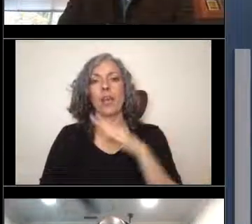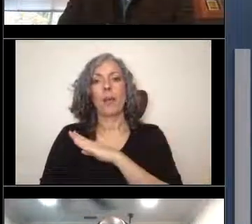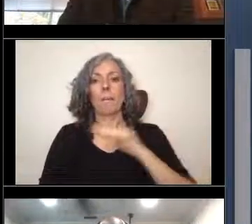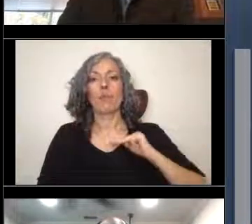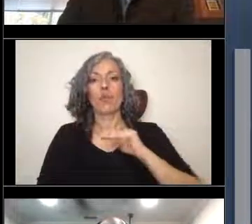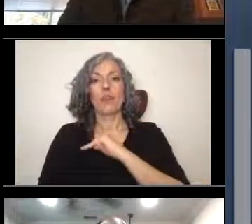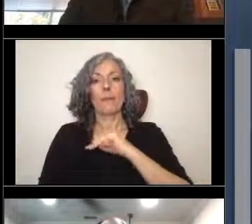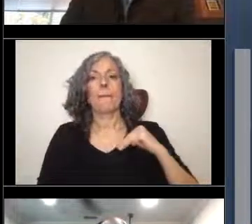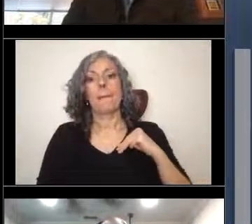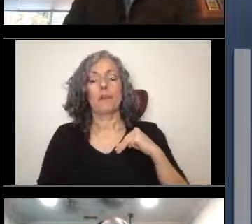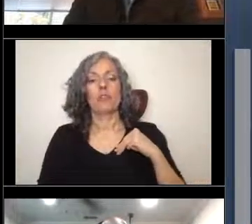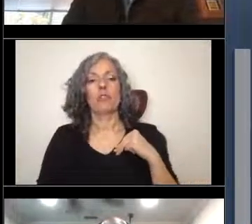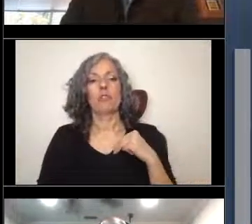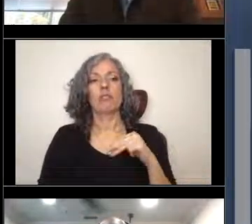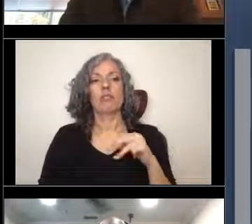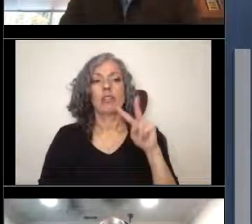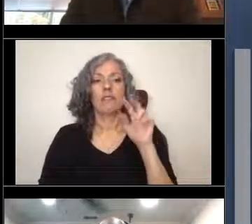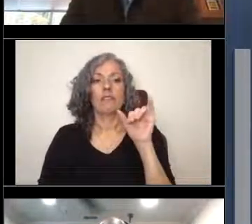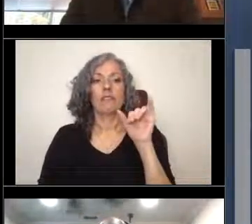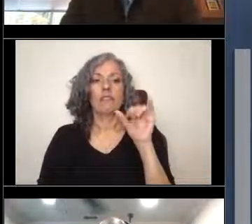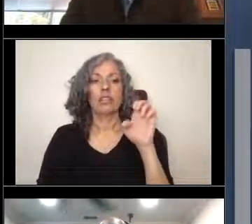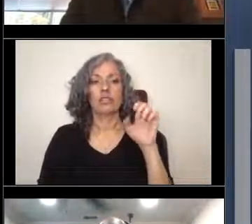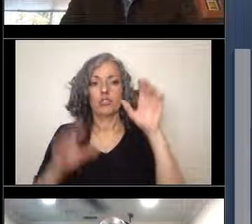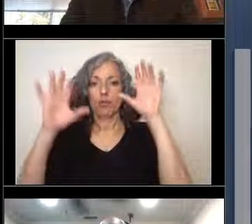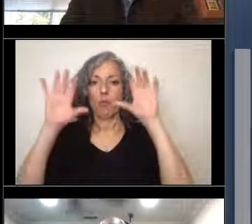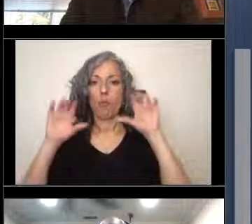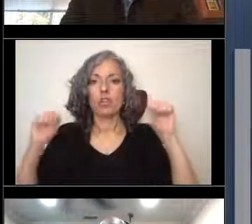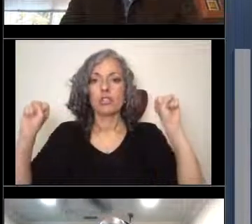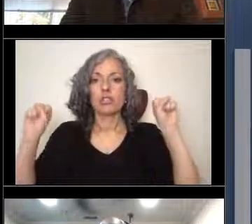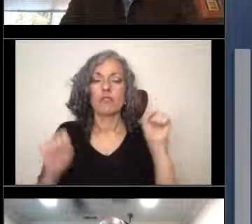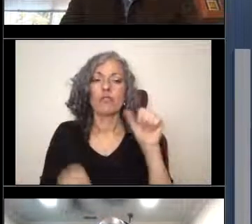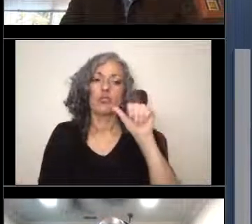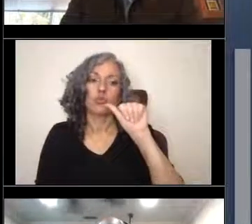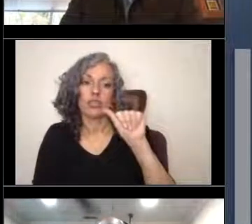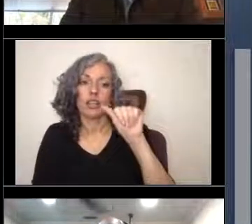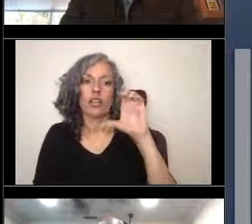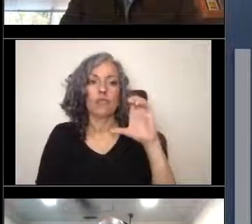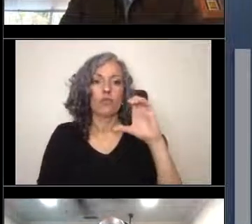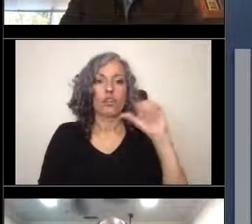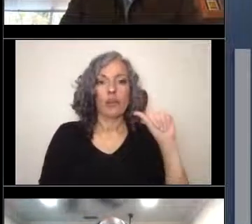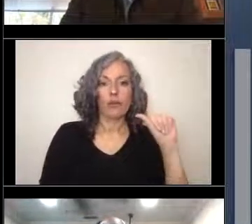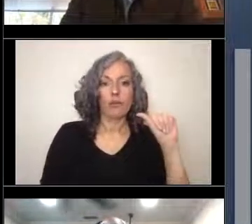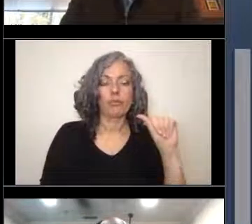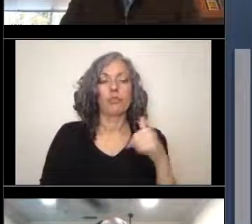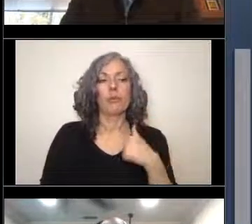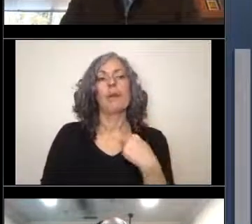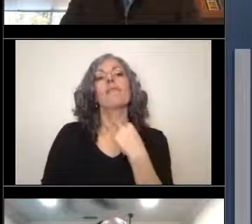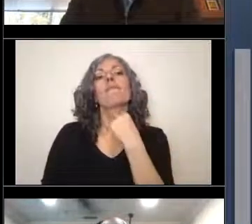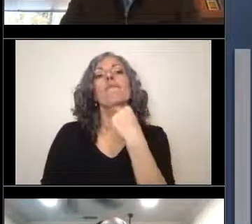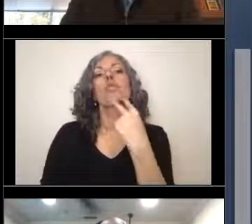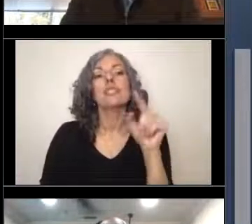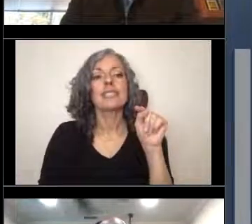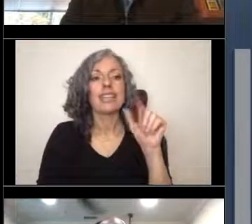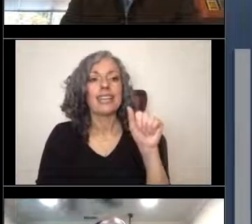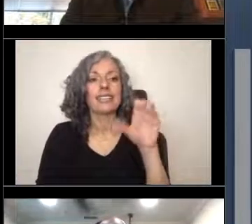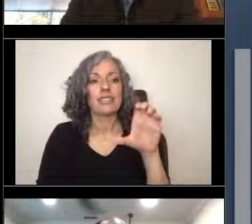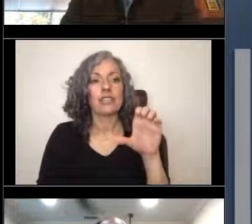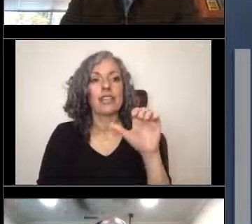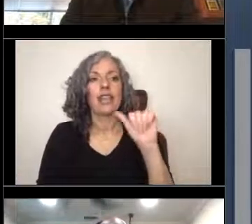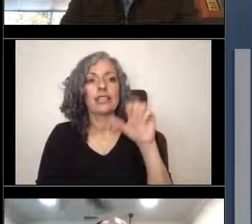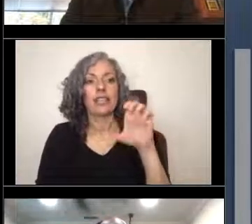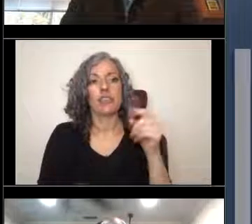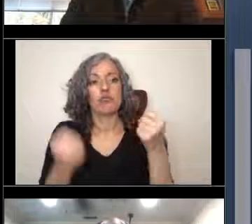Vice President of the Association of California Airports. I would like to voice CAC and ACA member support of what Mark